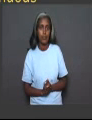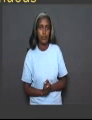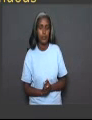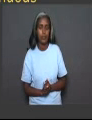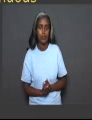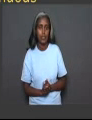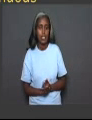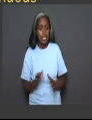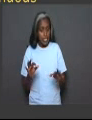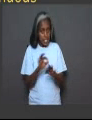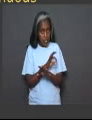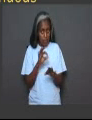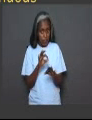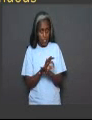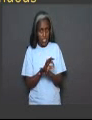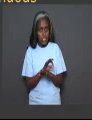The function